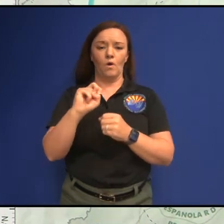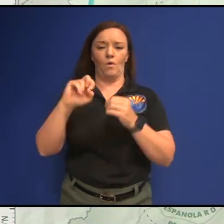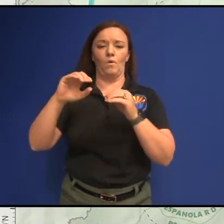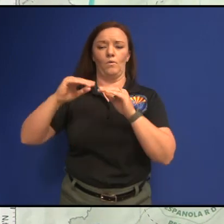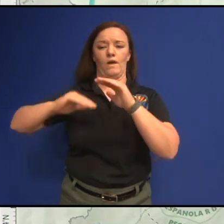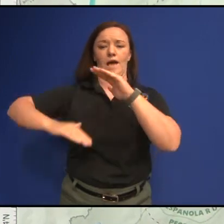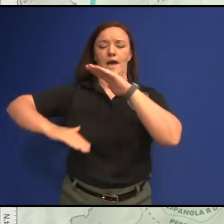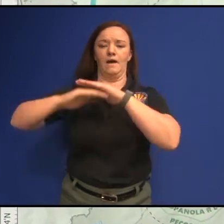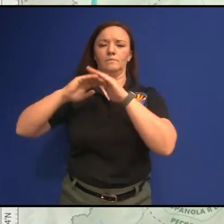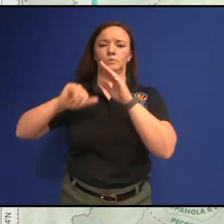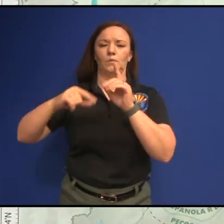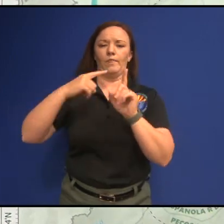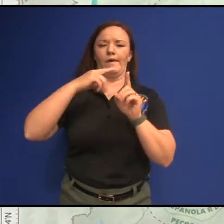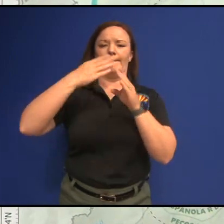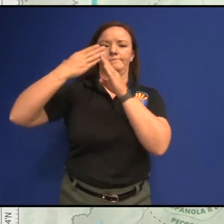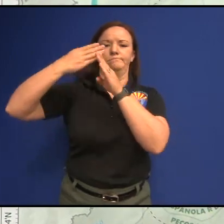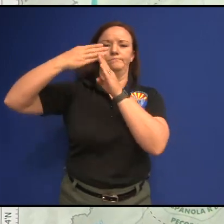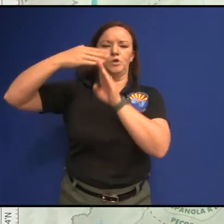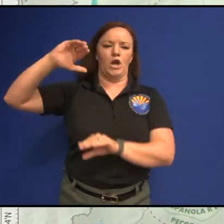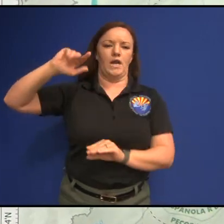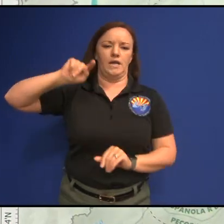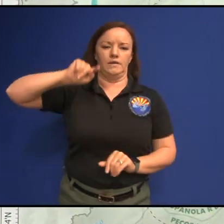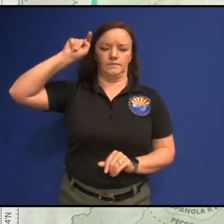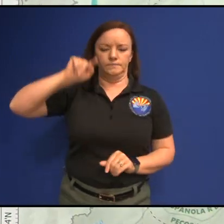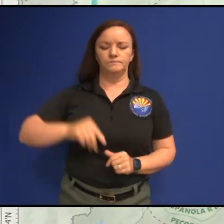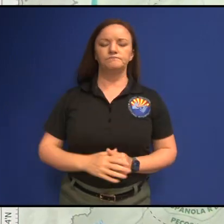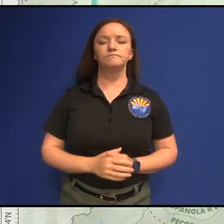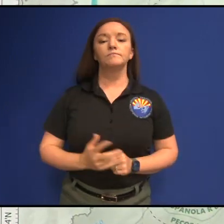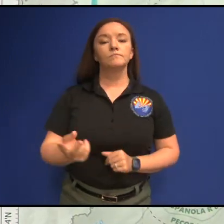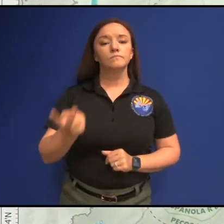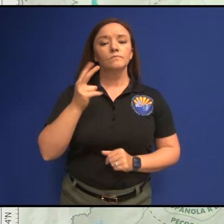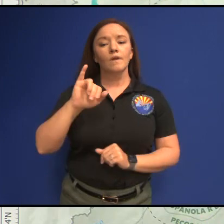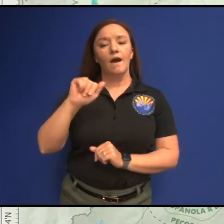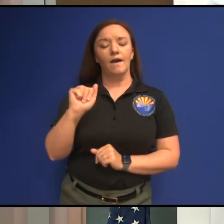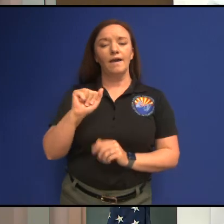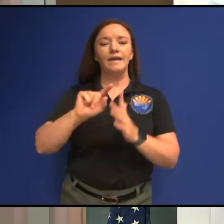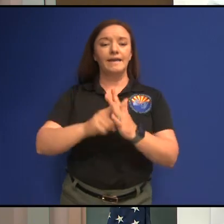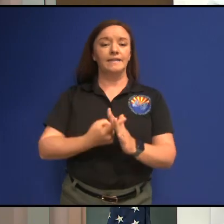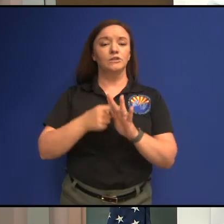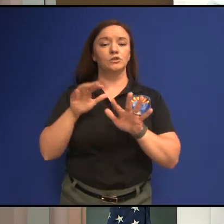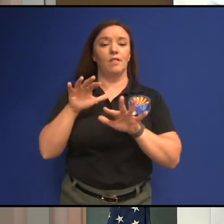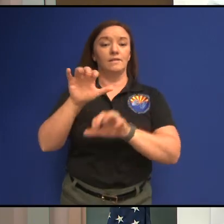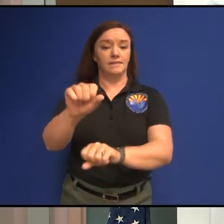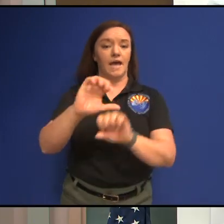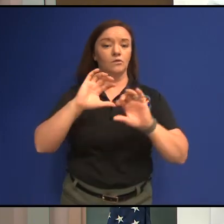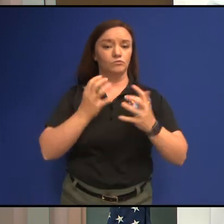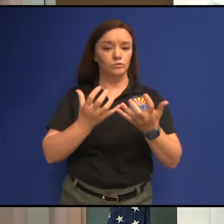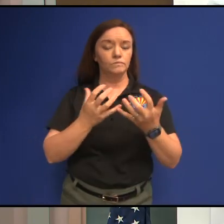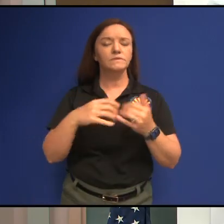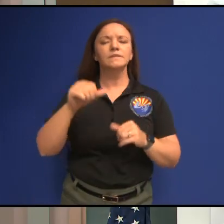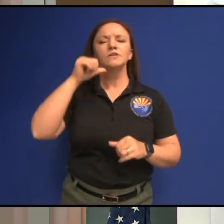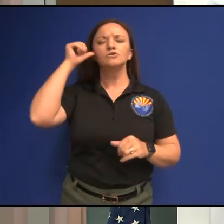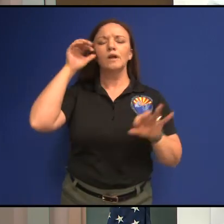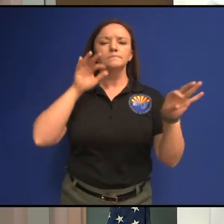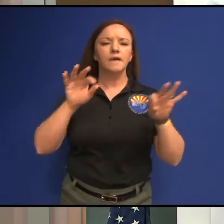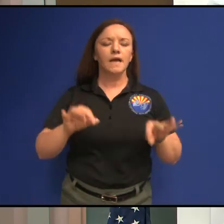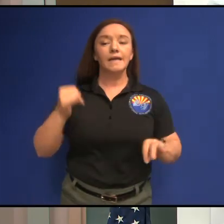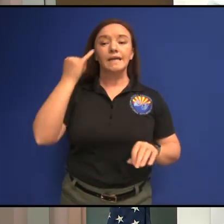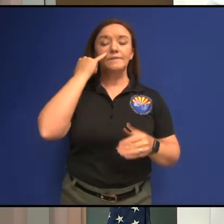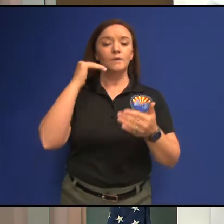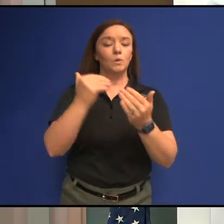We still have 2 initial attack groups. So we talked yesterday about we have responsibility for any new